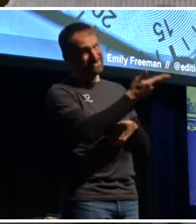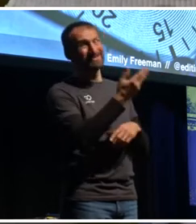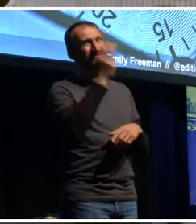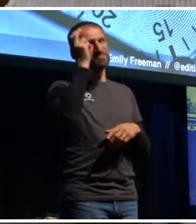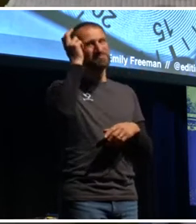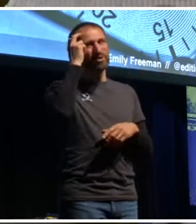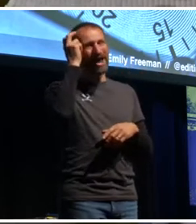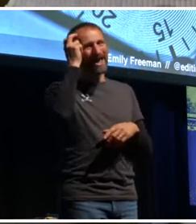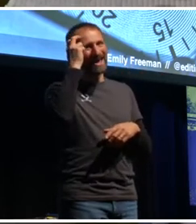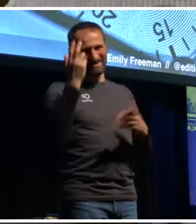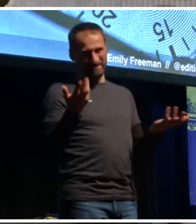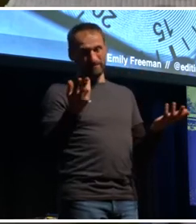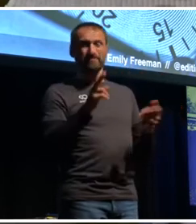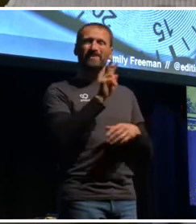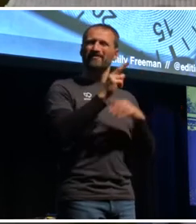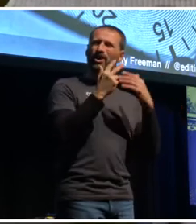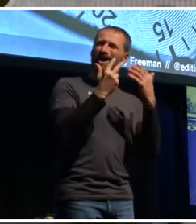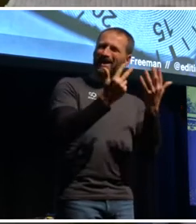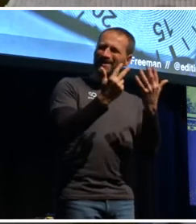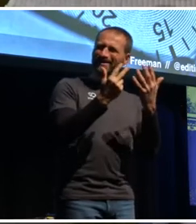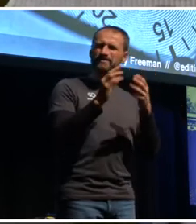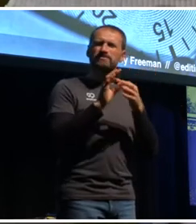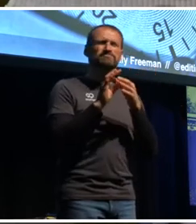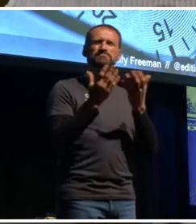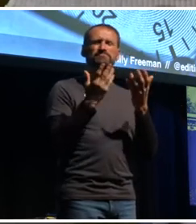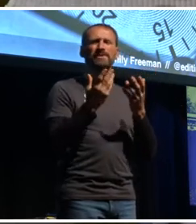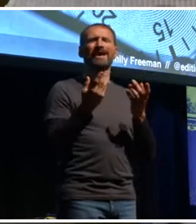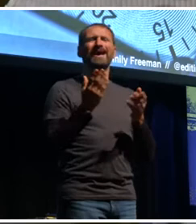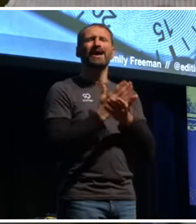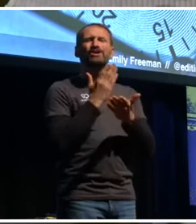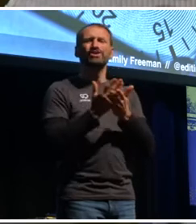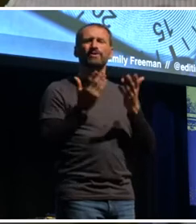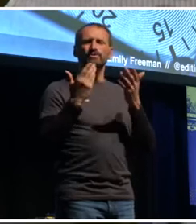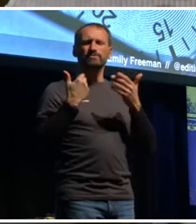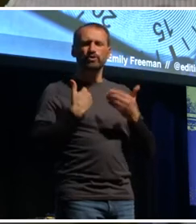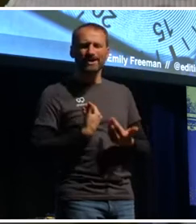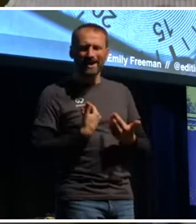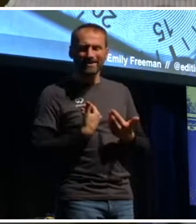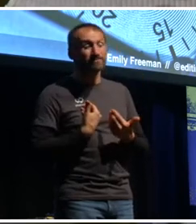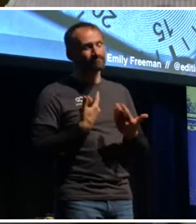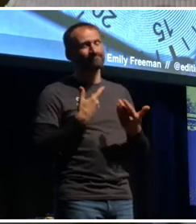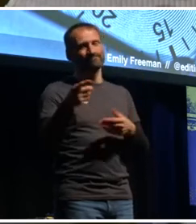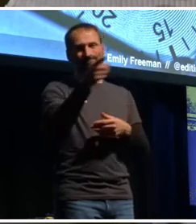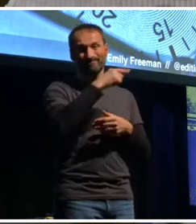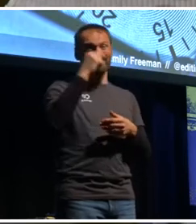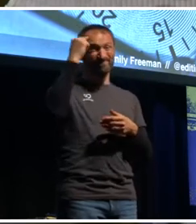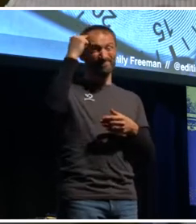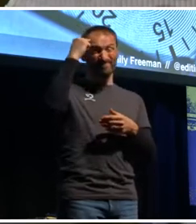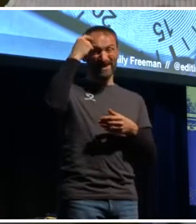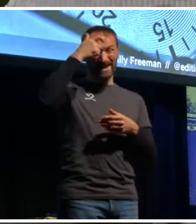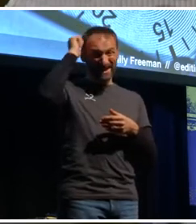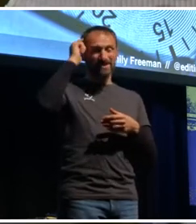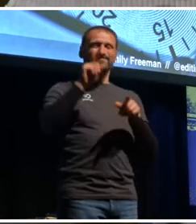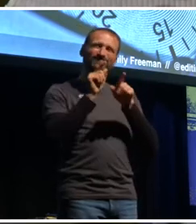So what does V8 have to do with decision fatigue? Well, your brain is a bit like V8. Our brains naturally find